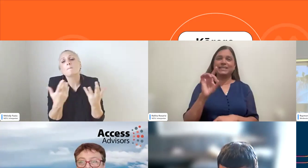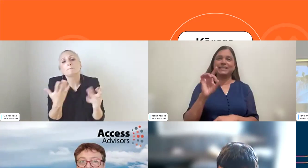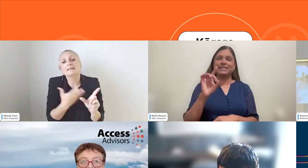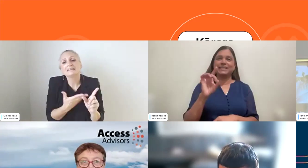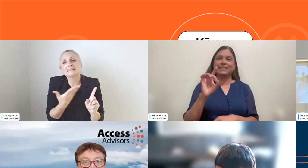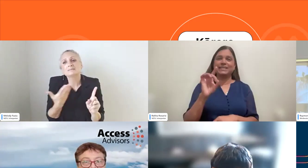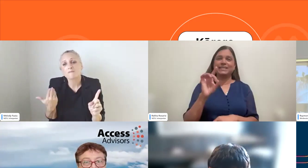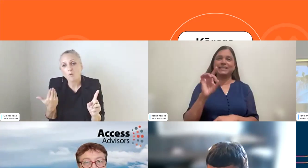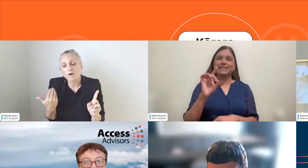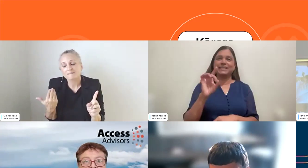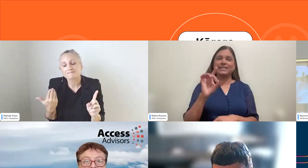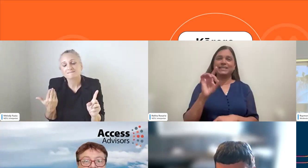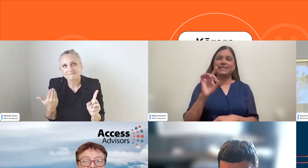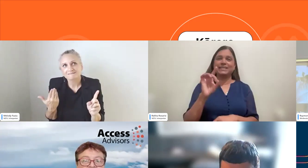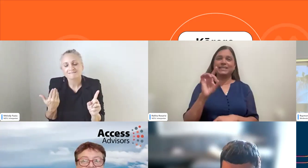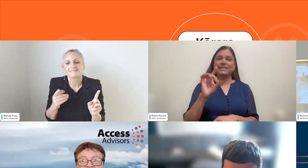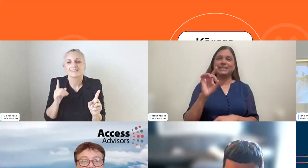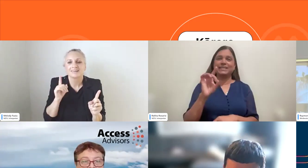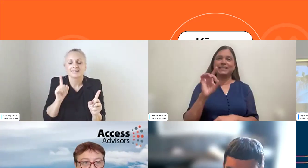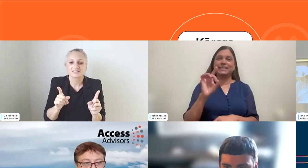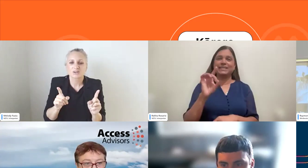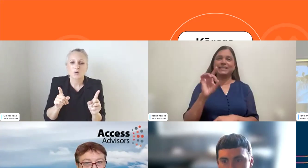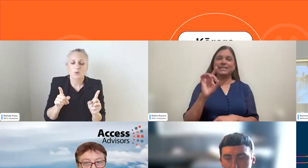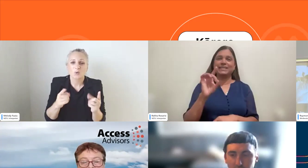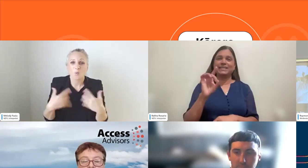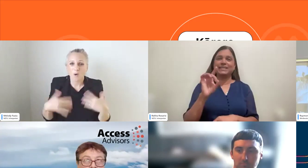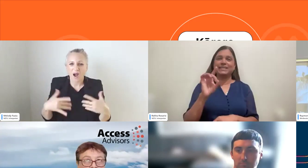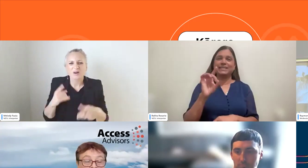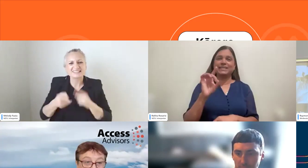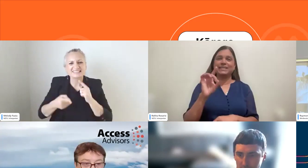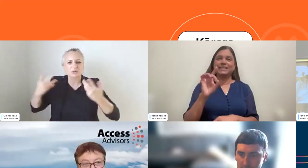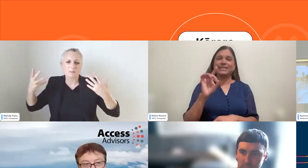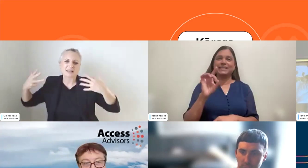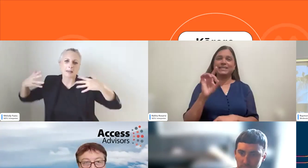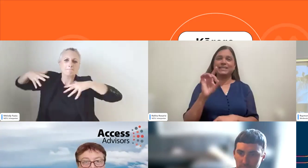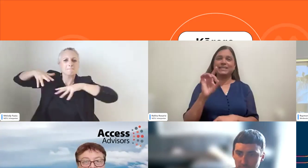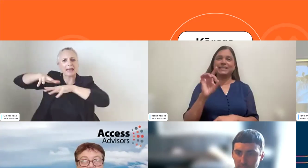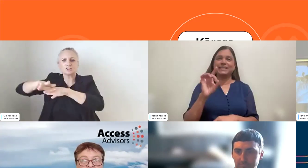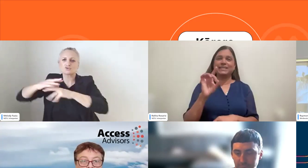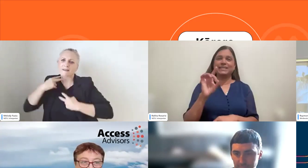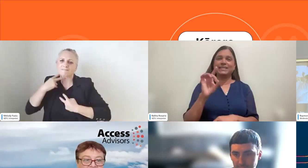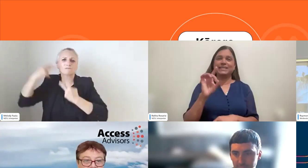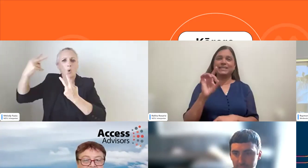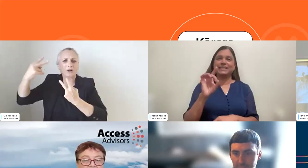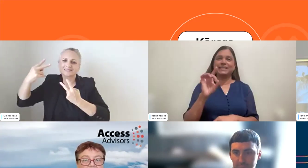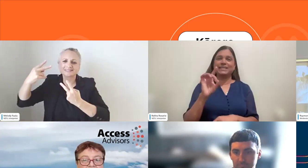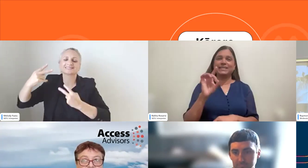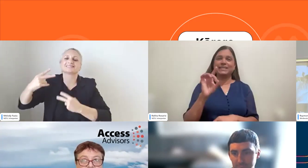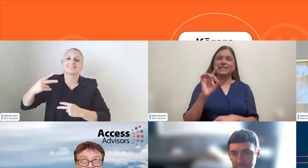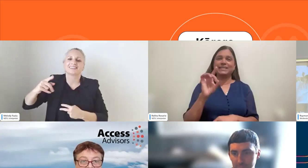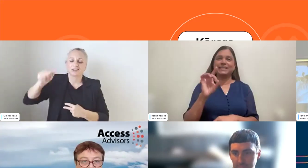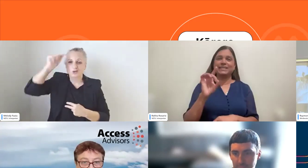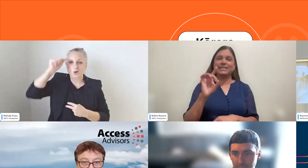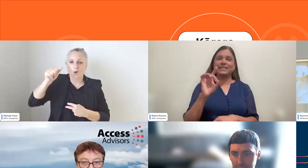we have is that sometimes it takes a mainstream or a non-disabled awareness